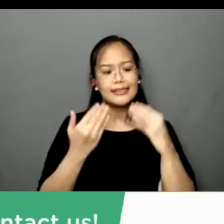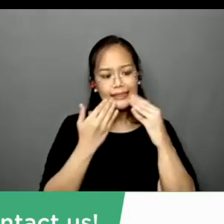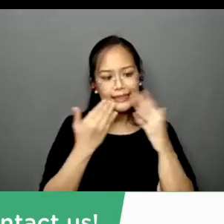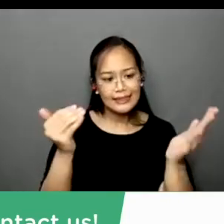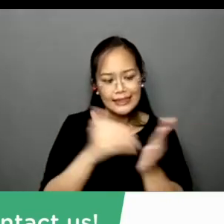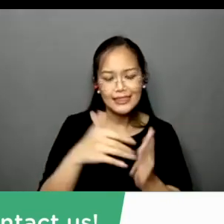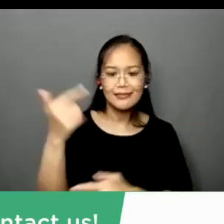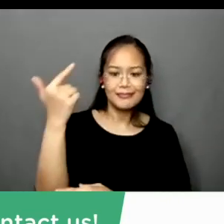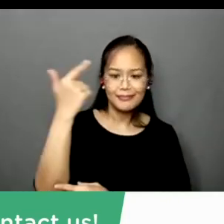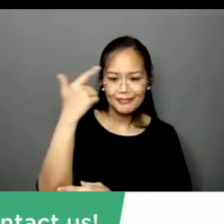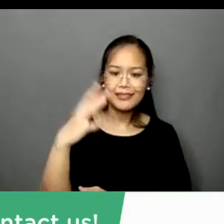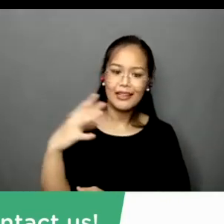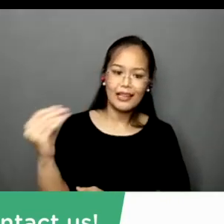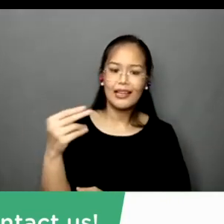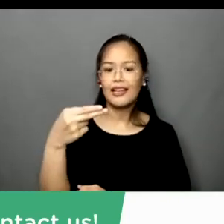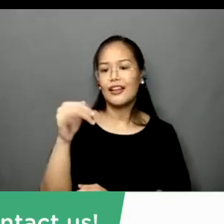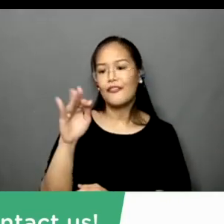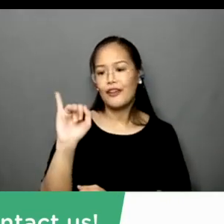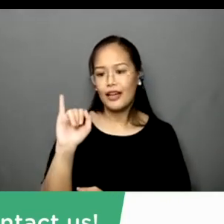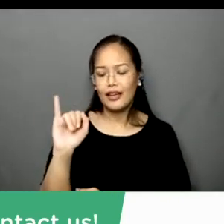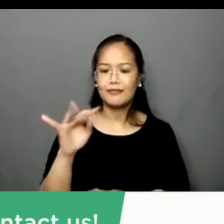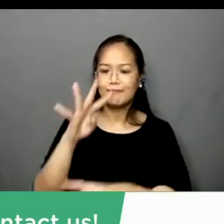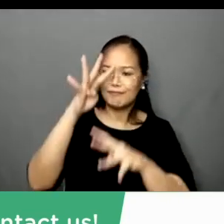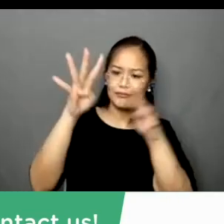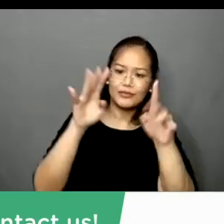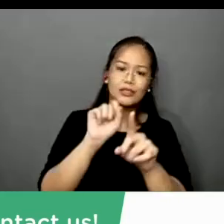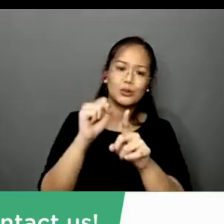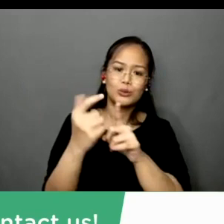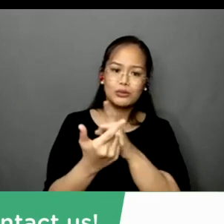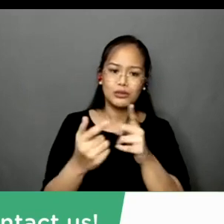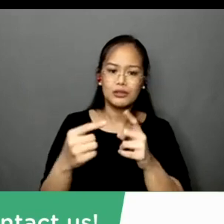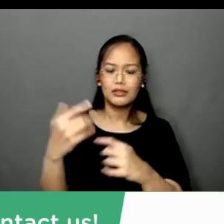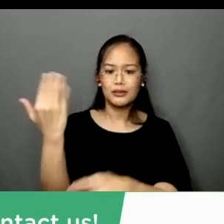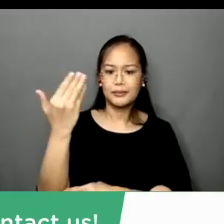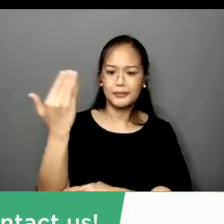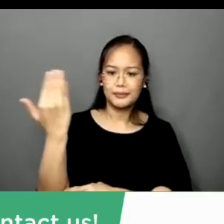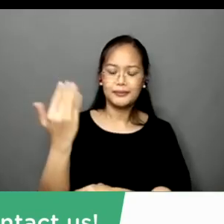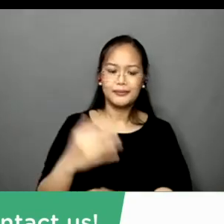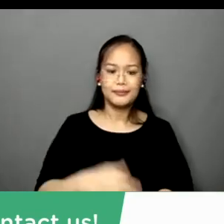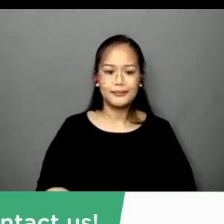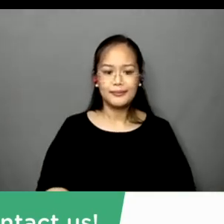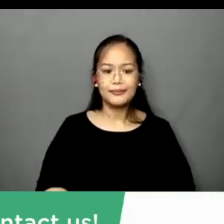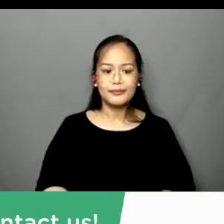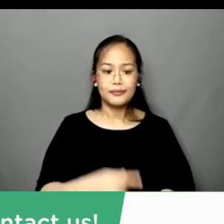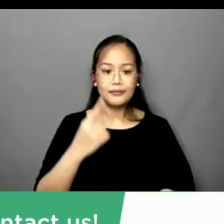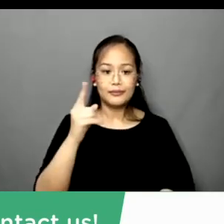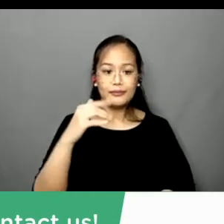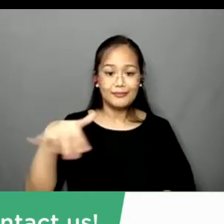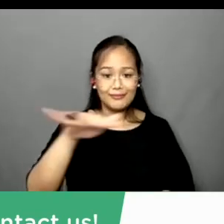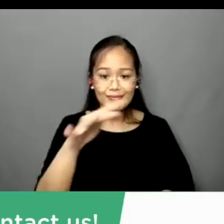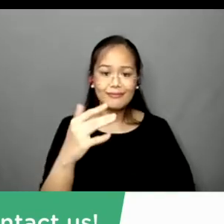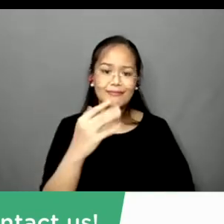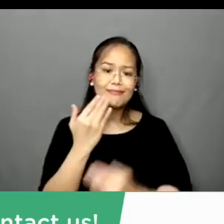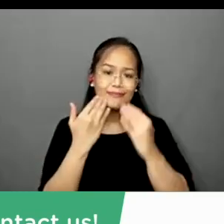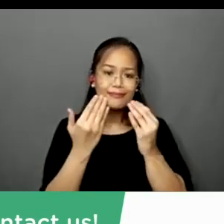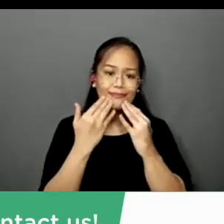and the HIFI team for making this social innovation talk possible. And of course, to you, our dear audience, for joining